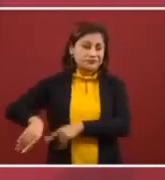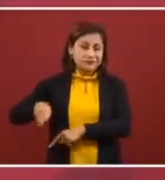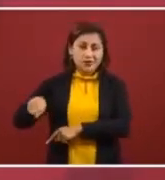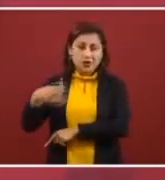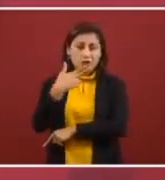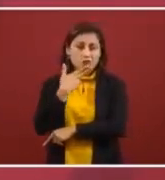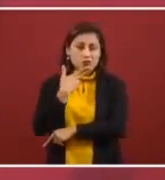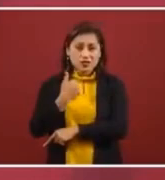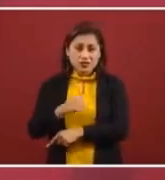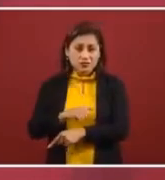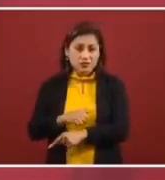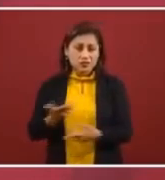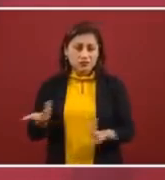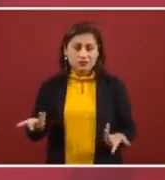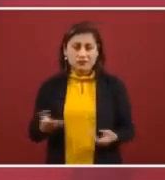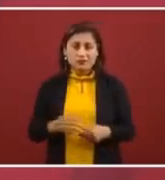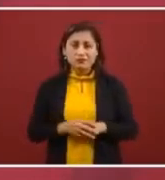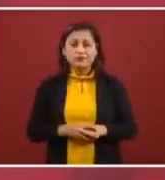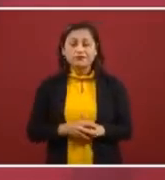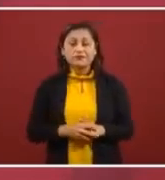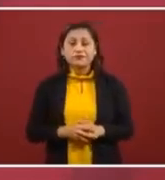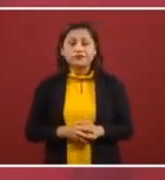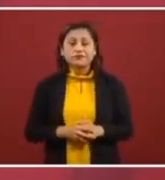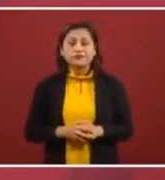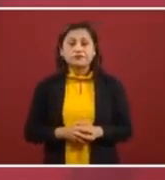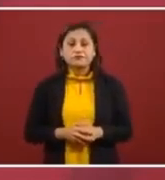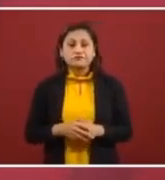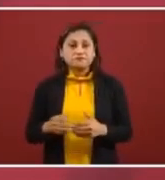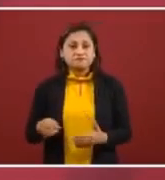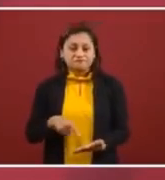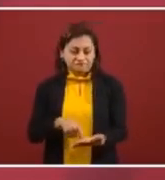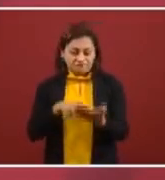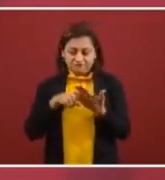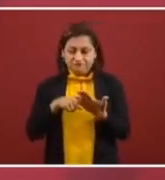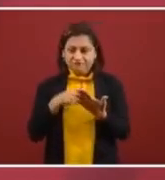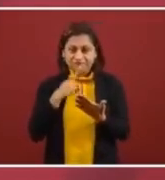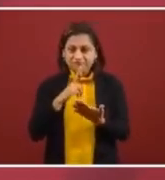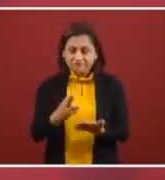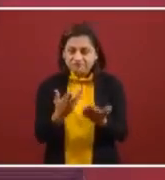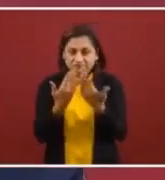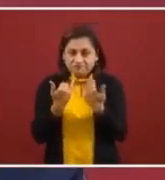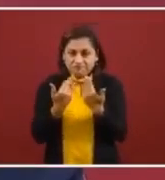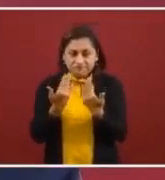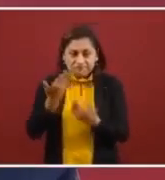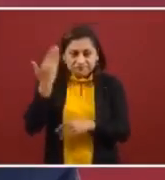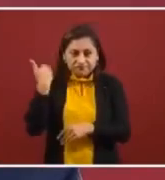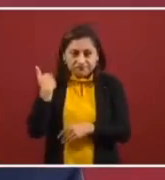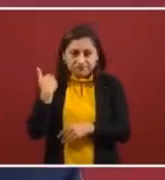and inefficient, because it did not give results.